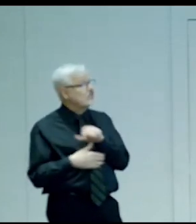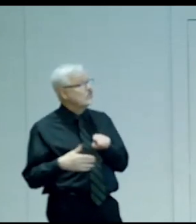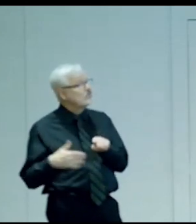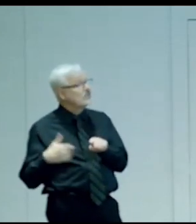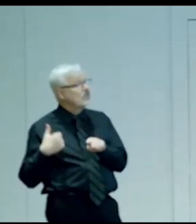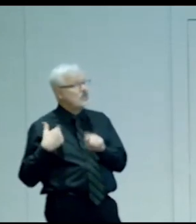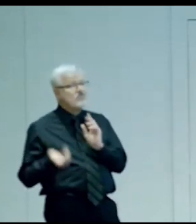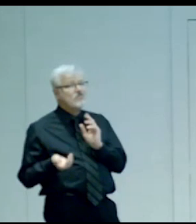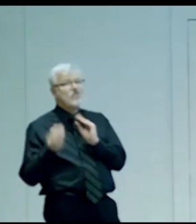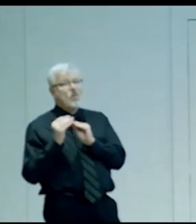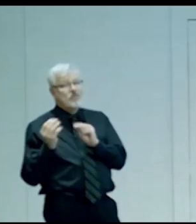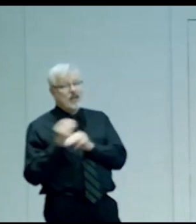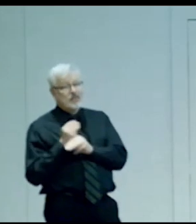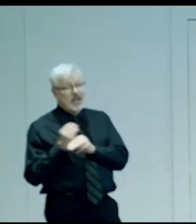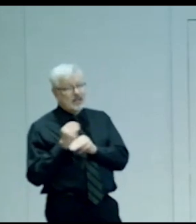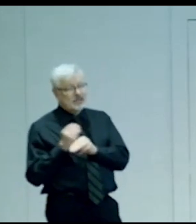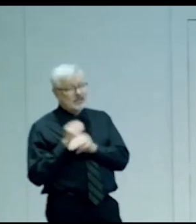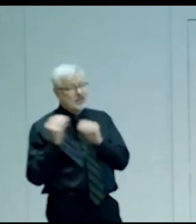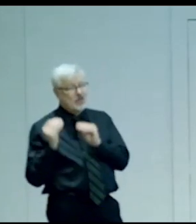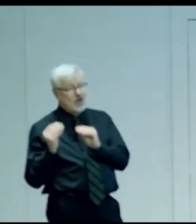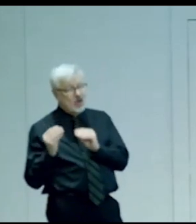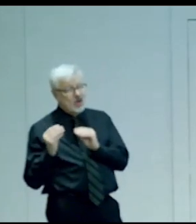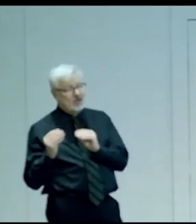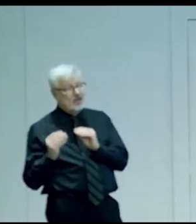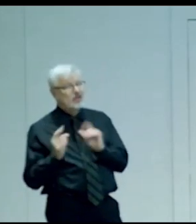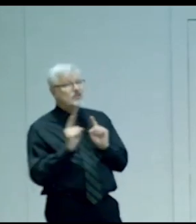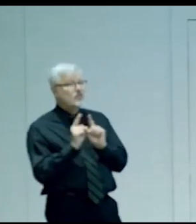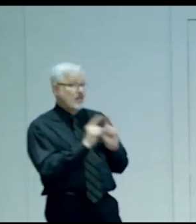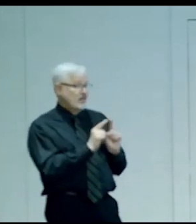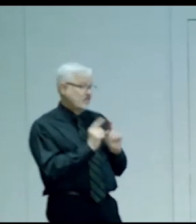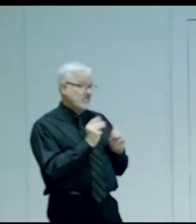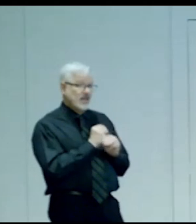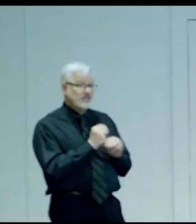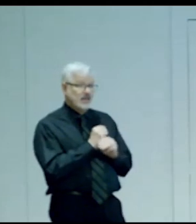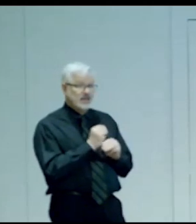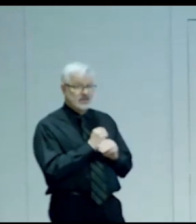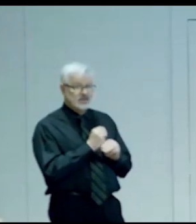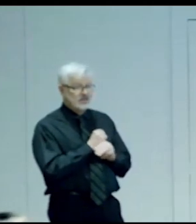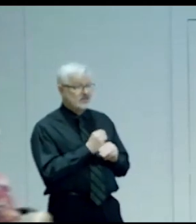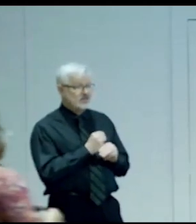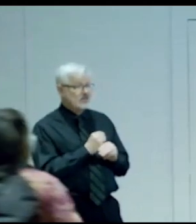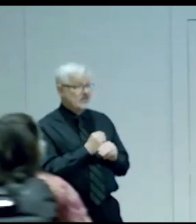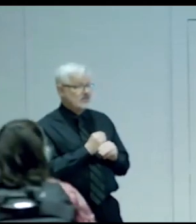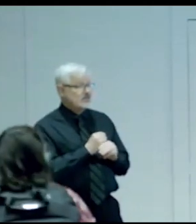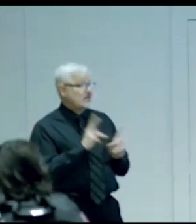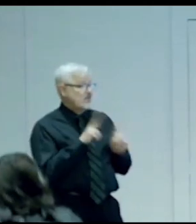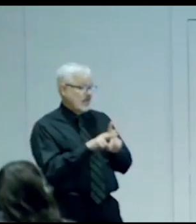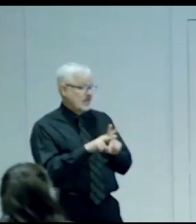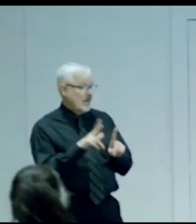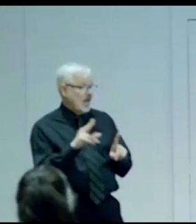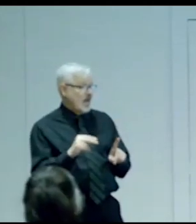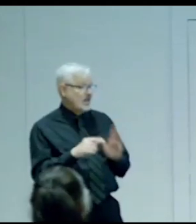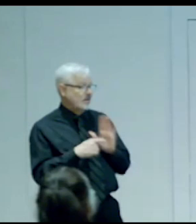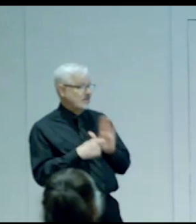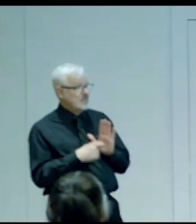was more mathematics taught, as well as mathematical applications and examples and things of